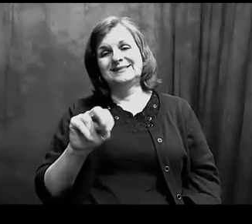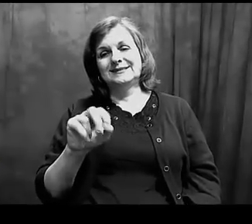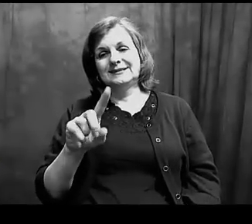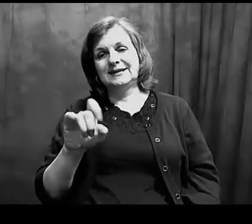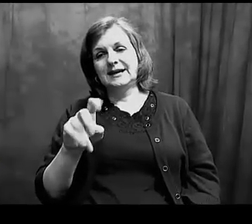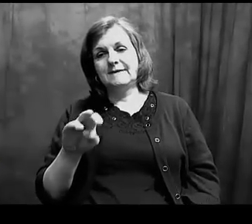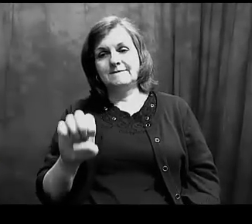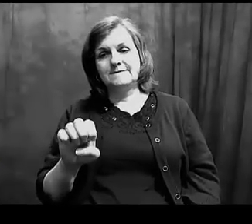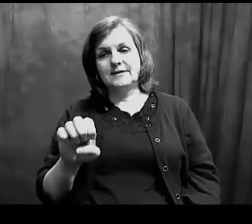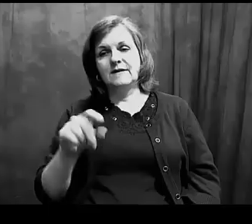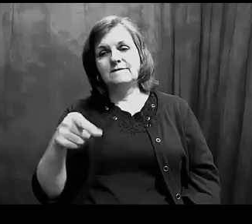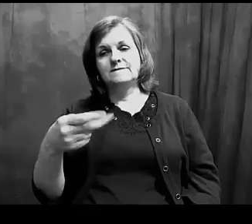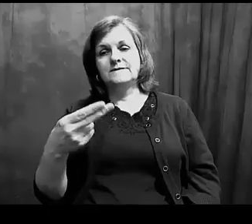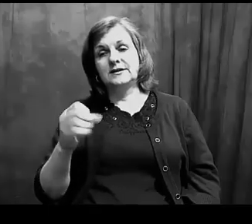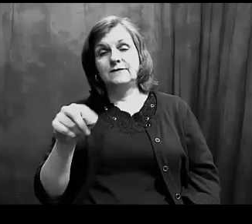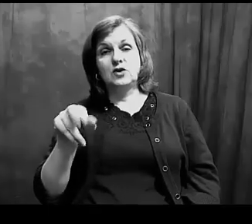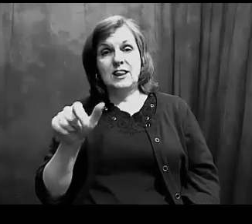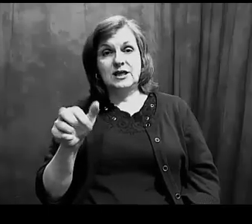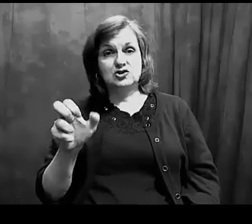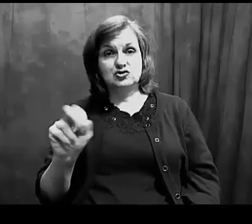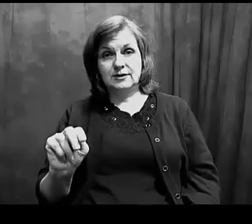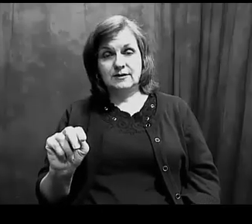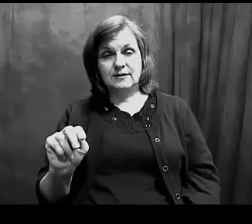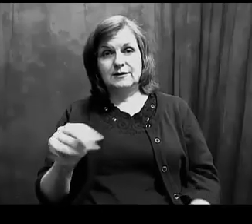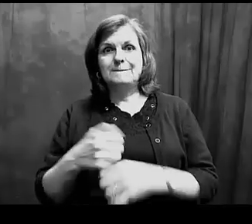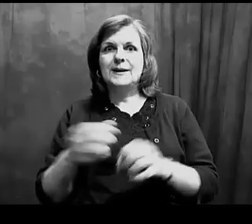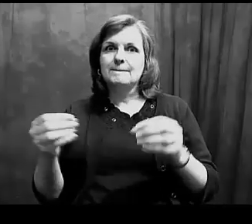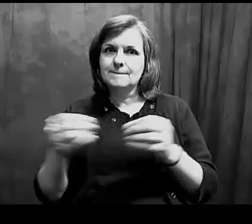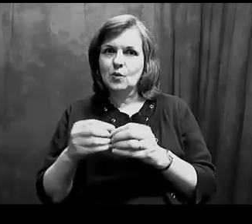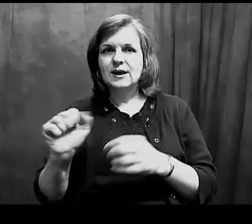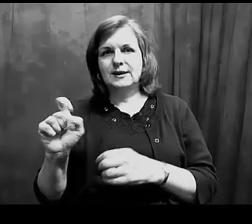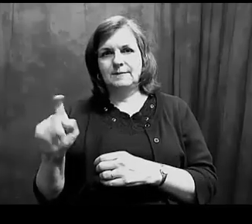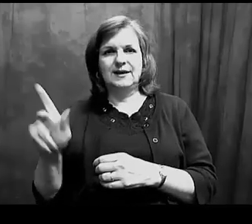process, that oxidative phosphorylation, to get